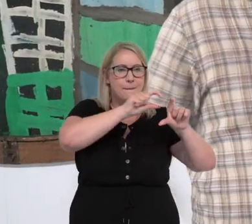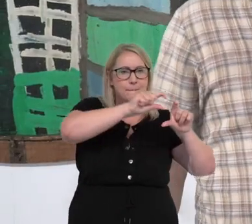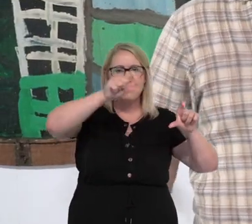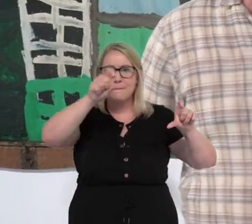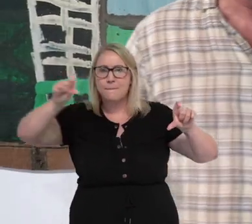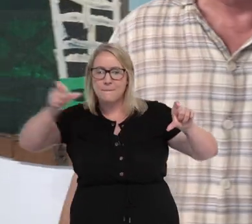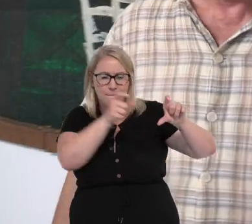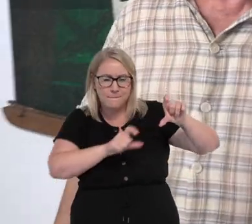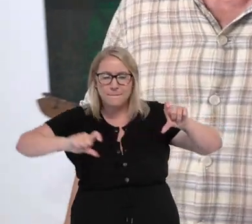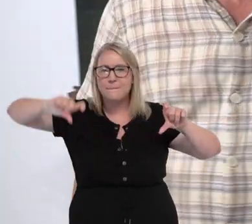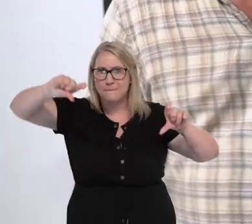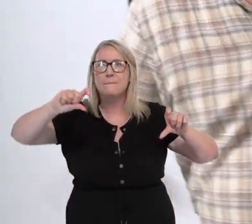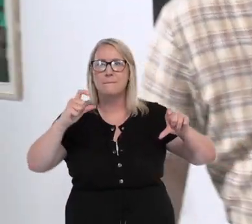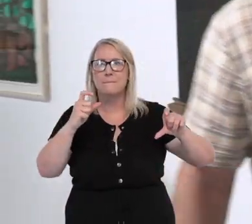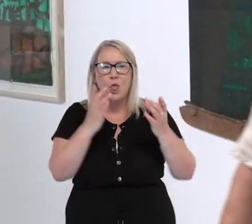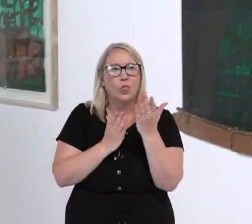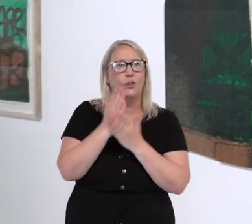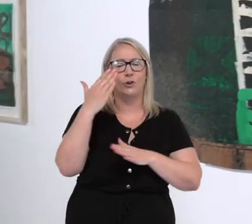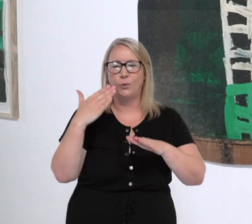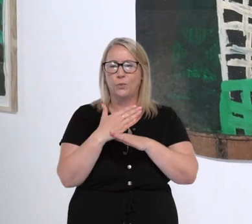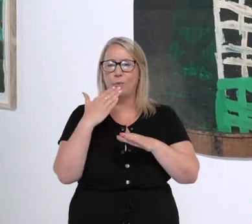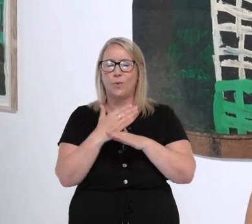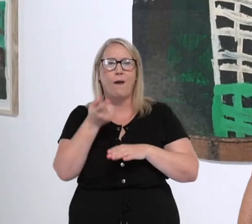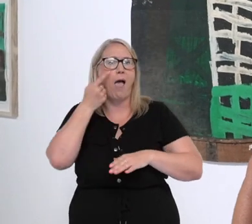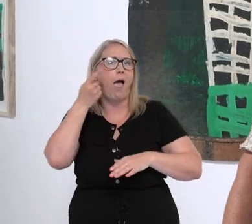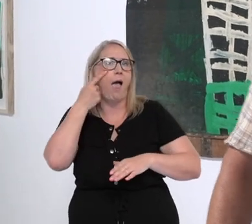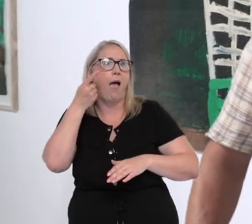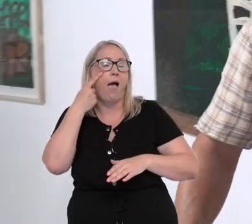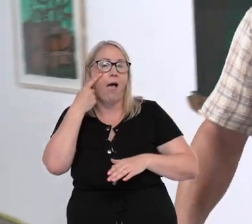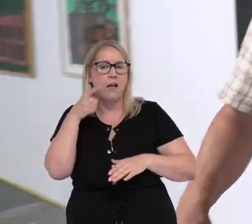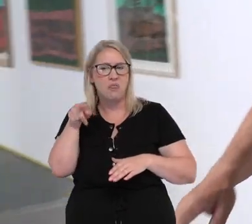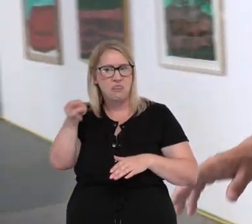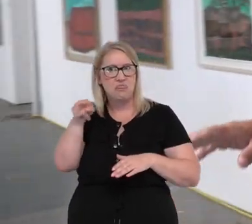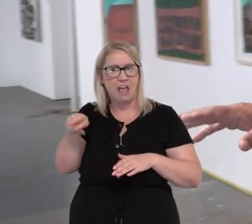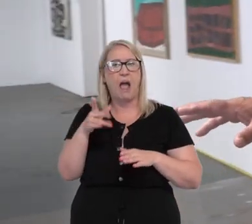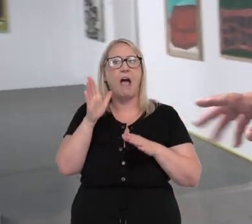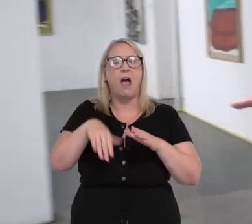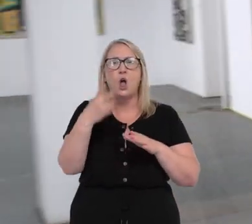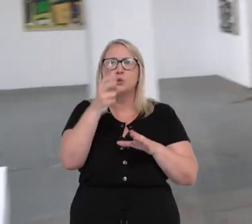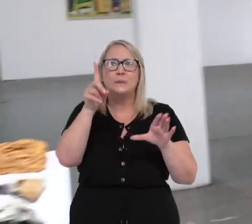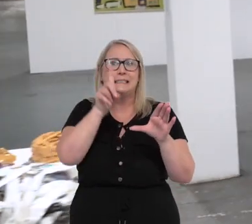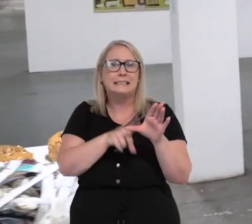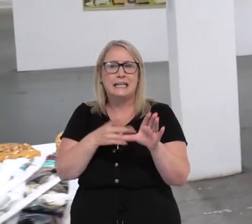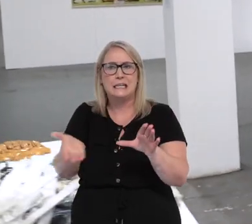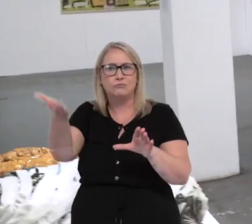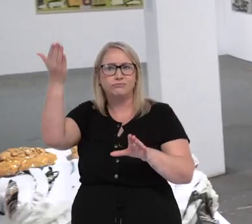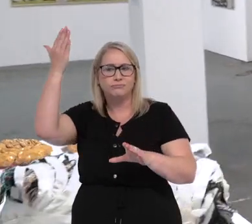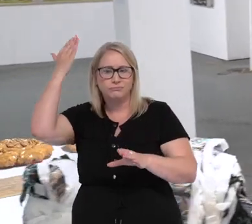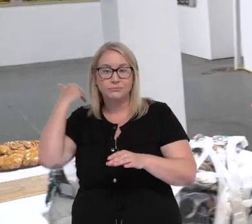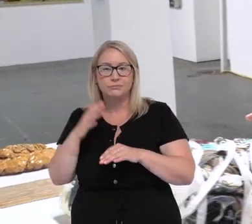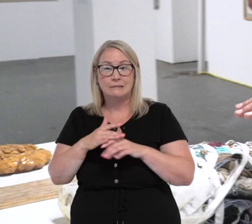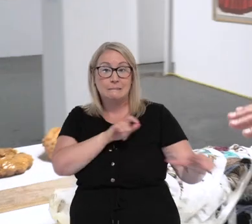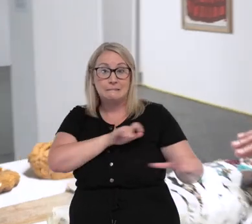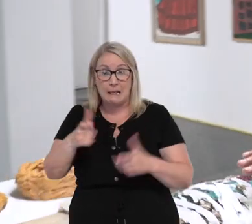throughout his work. This is 20 years ago. More recently, he's still using masking